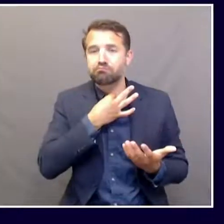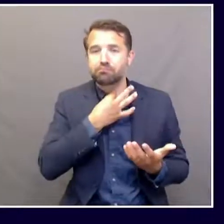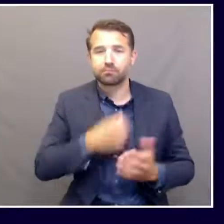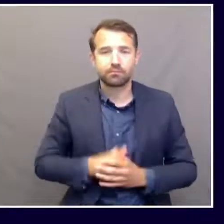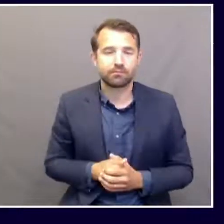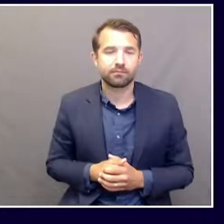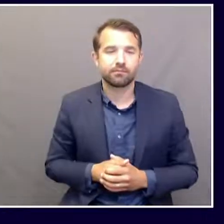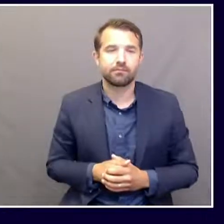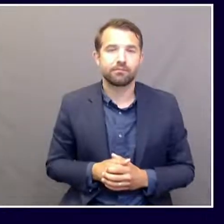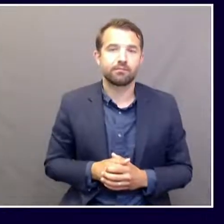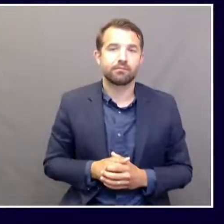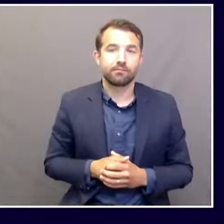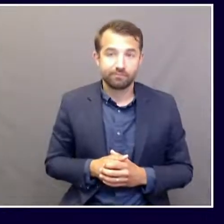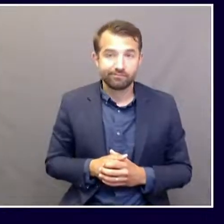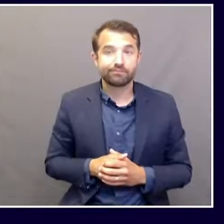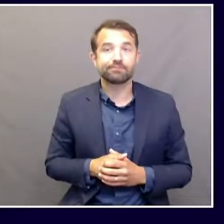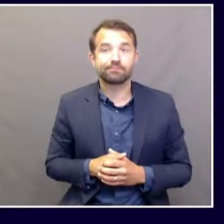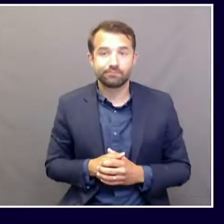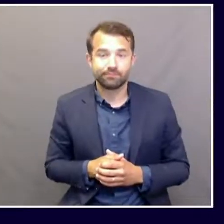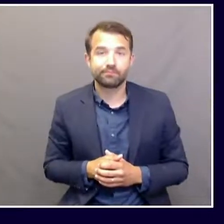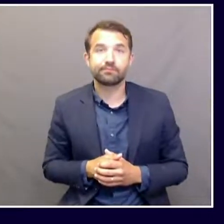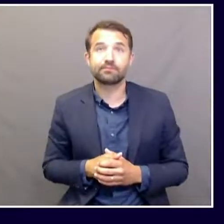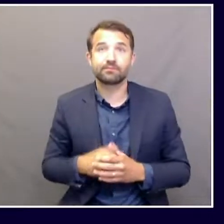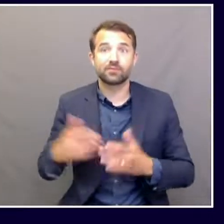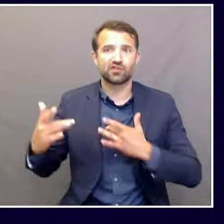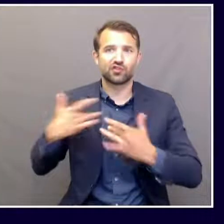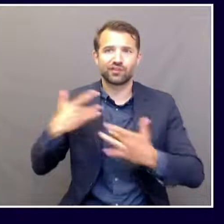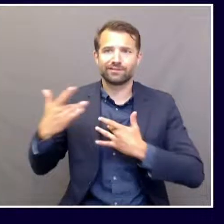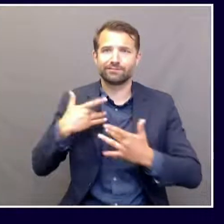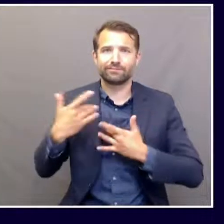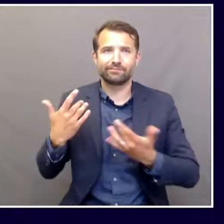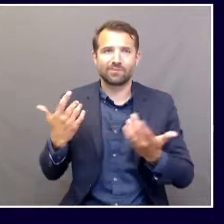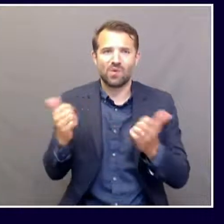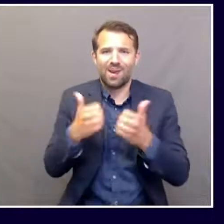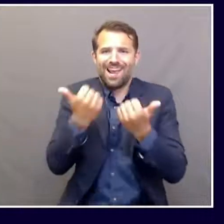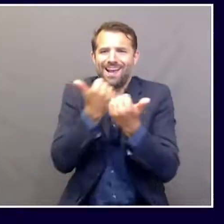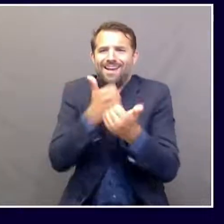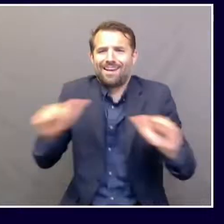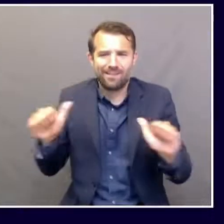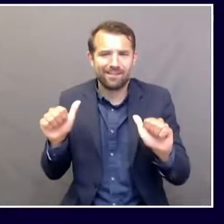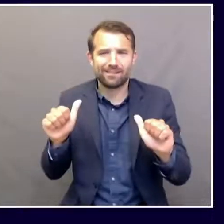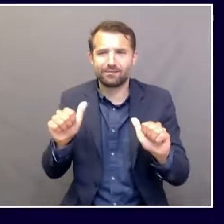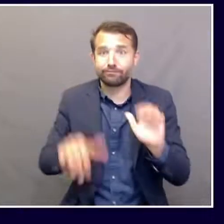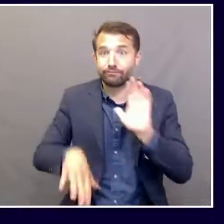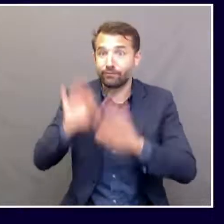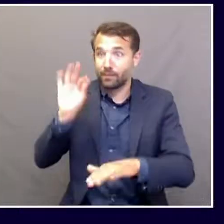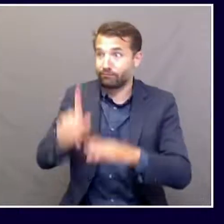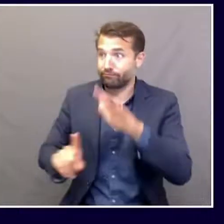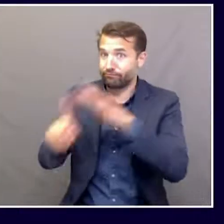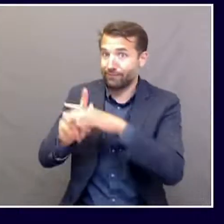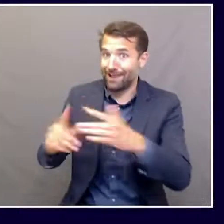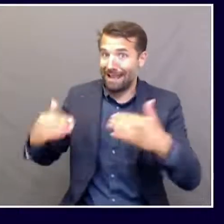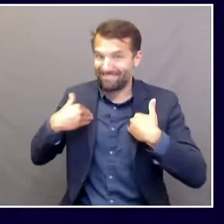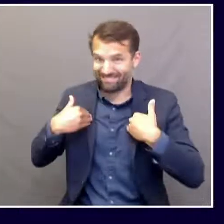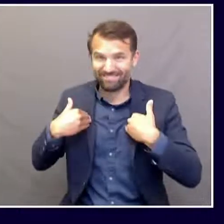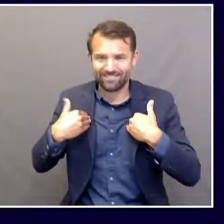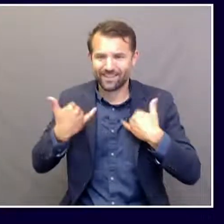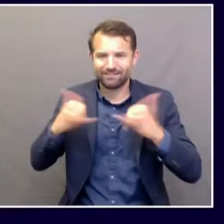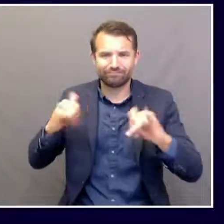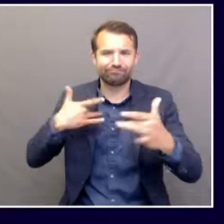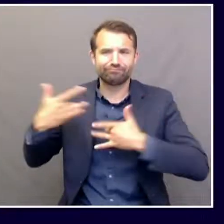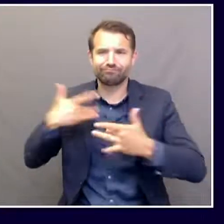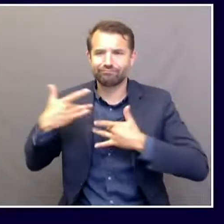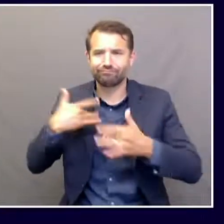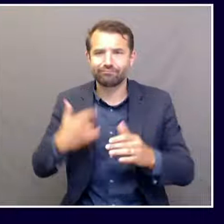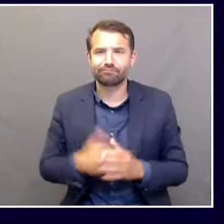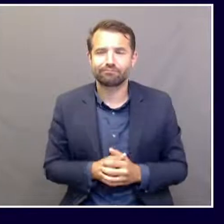we remain concerned anywhere there are cases. Thankfully, the uptick in cases that you and I have talked about in